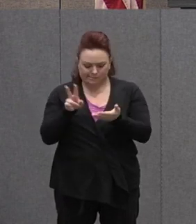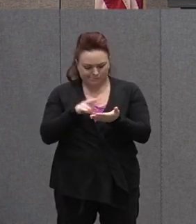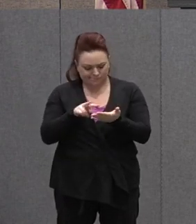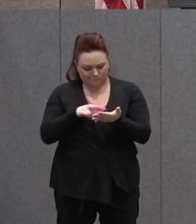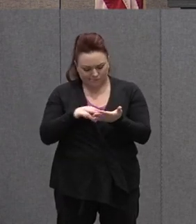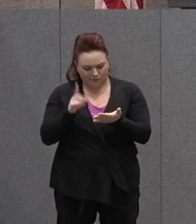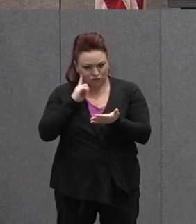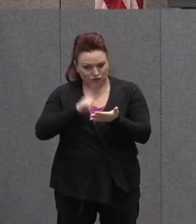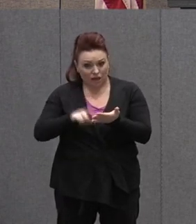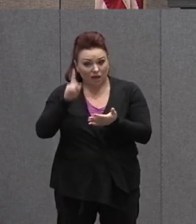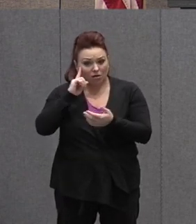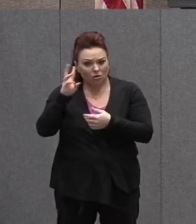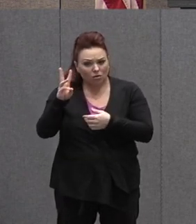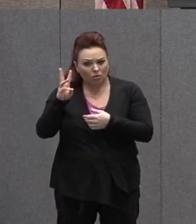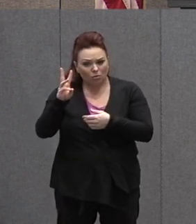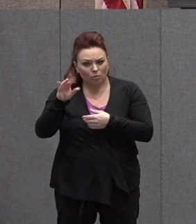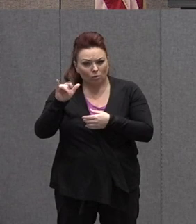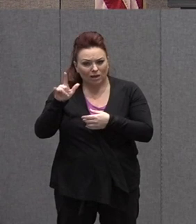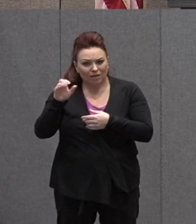quickly.